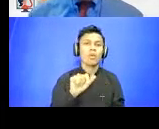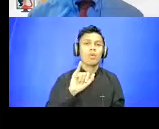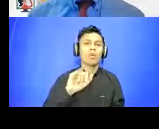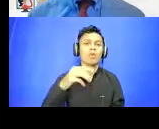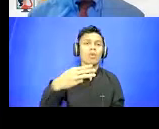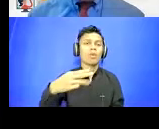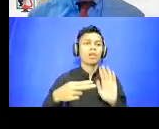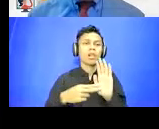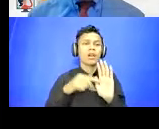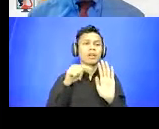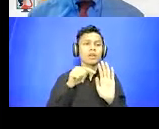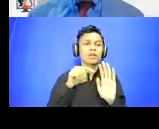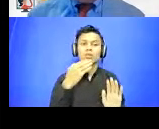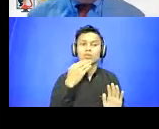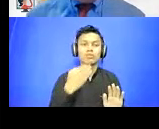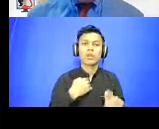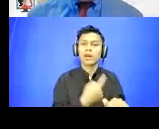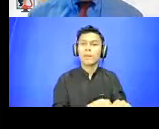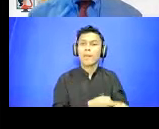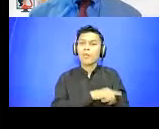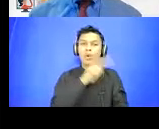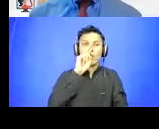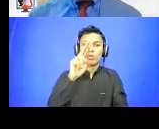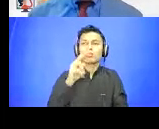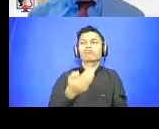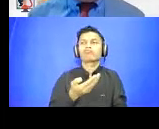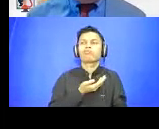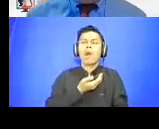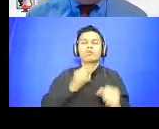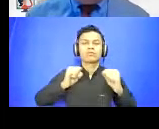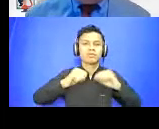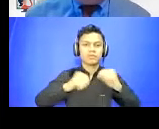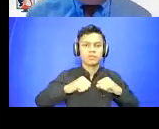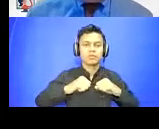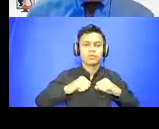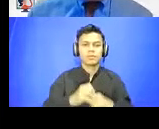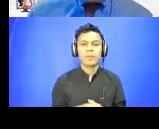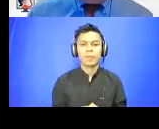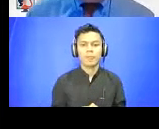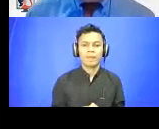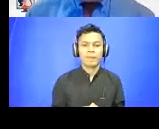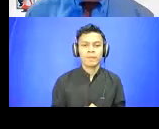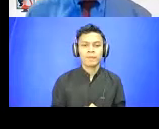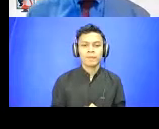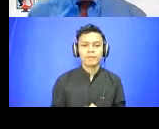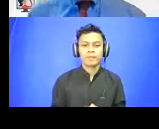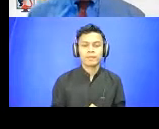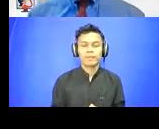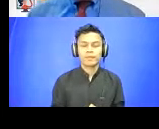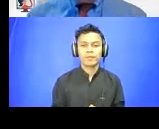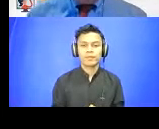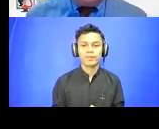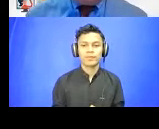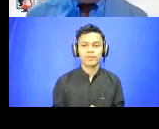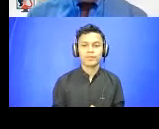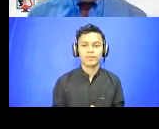consent to services remotely. Informed consent includes explaining to clients